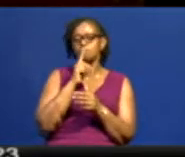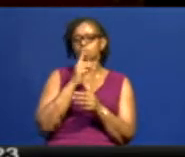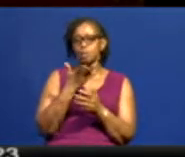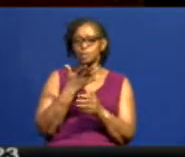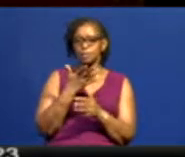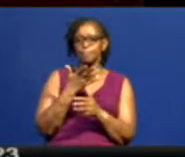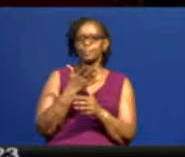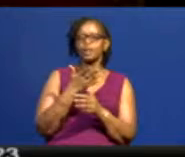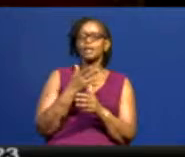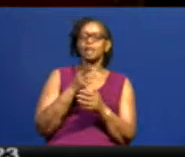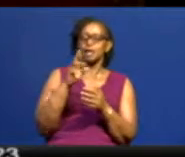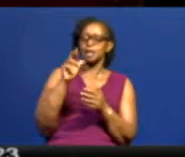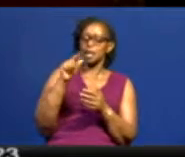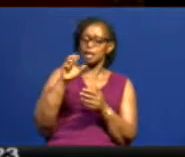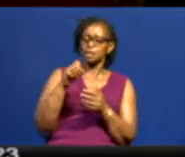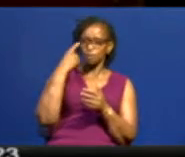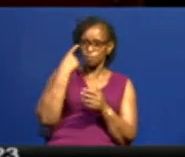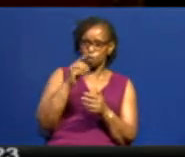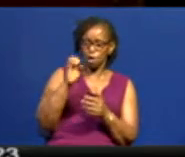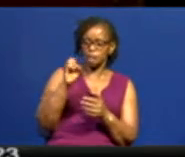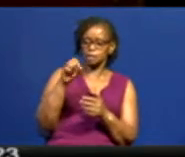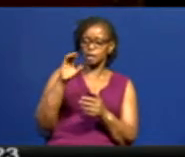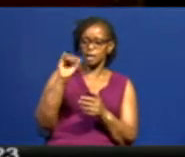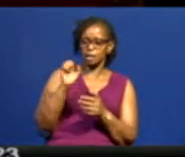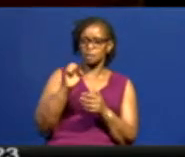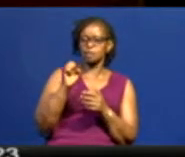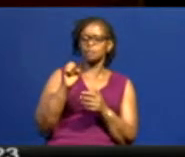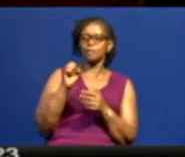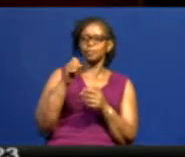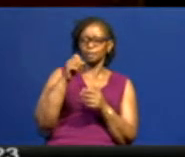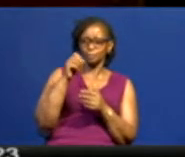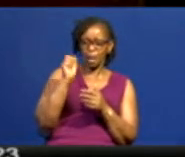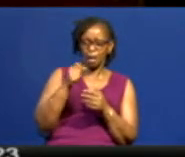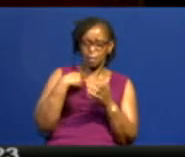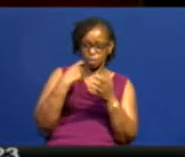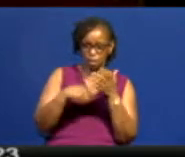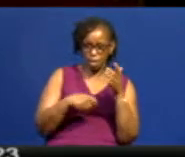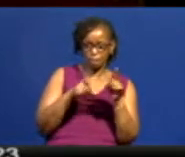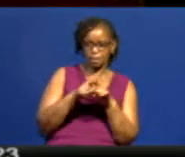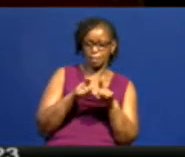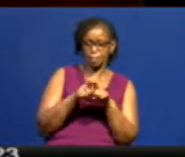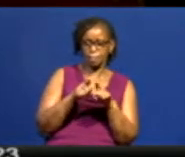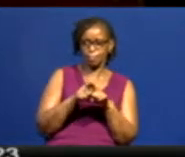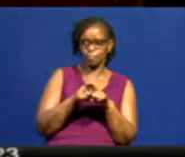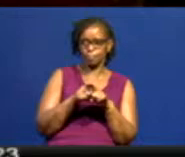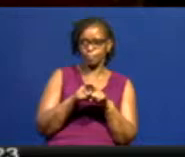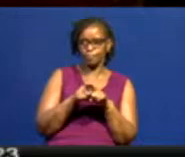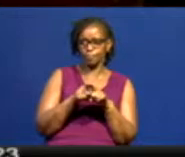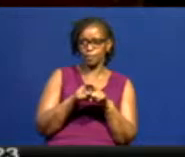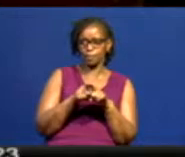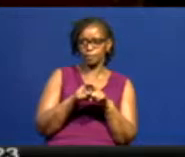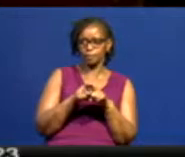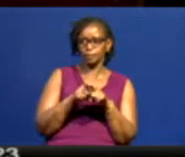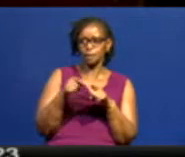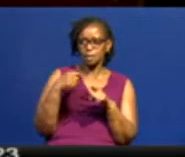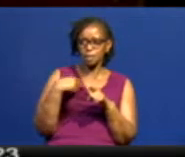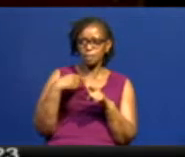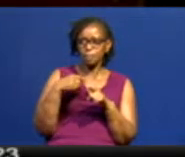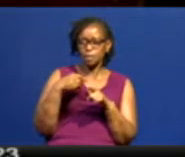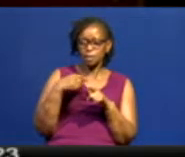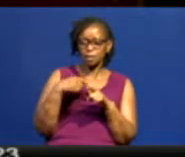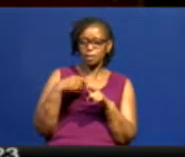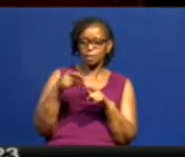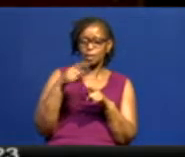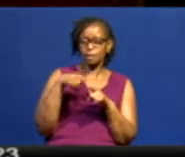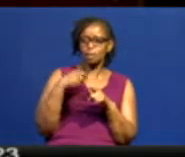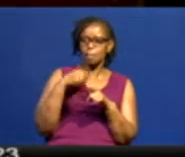of excise duty should be charged to enhance predictability, to enhance certainty and predictability before any excise duty is